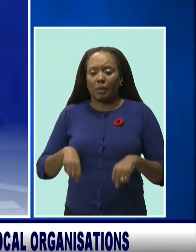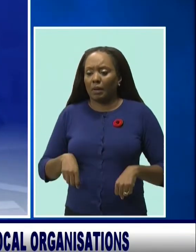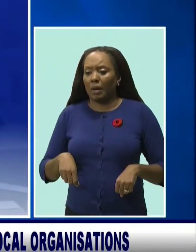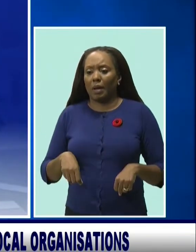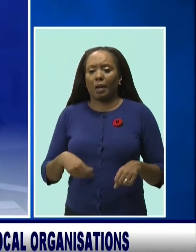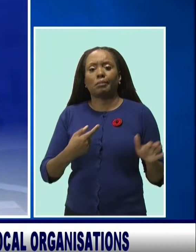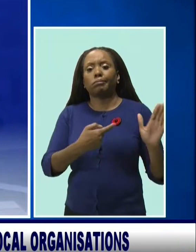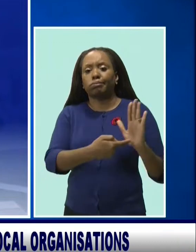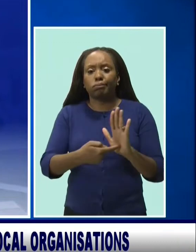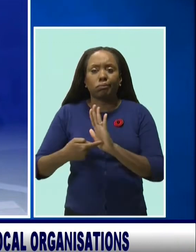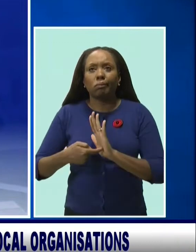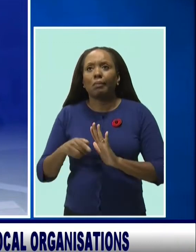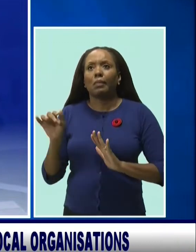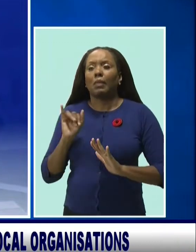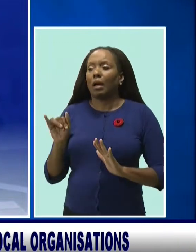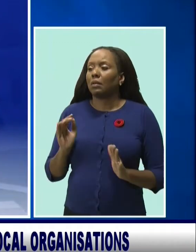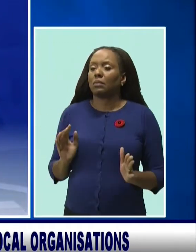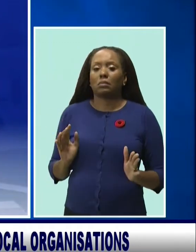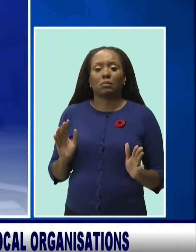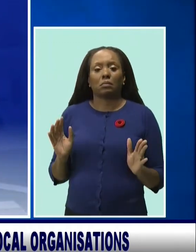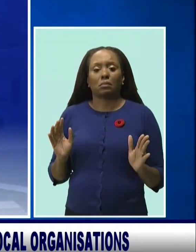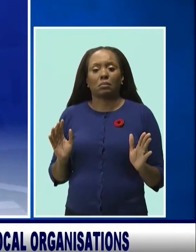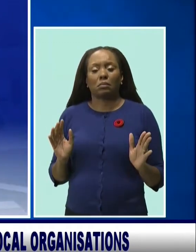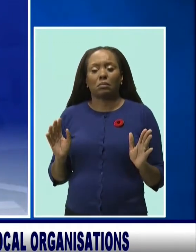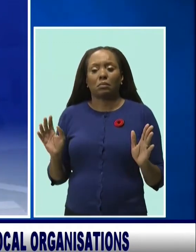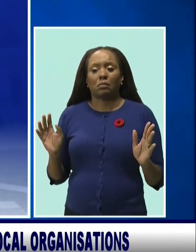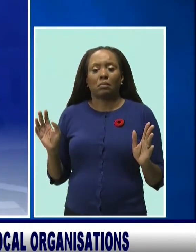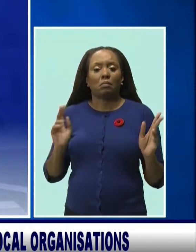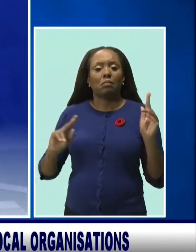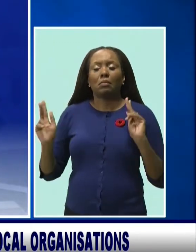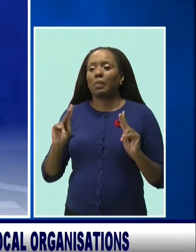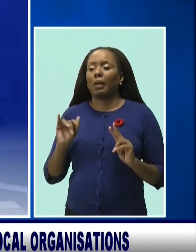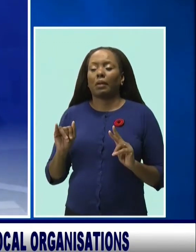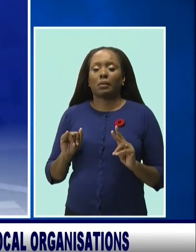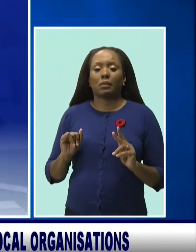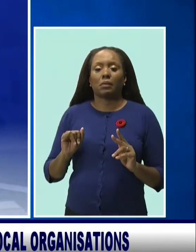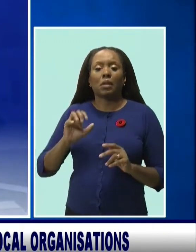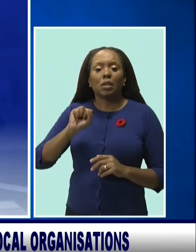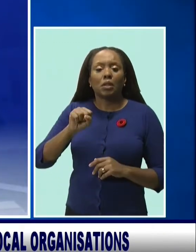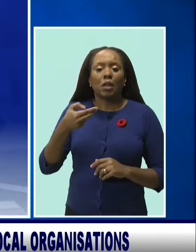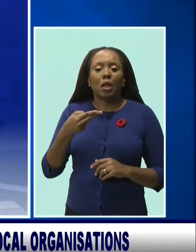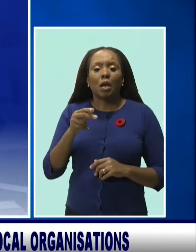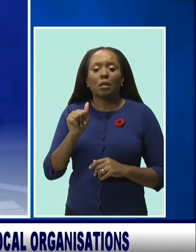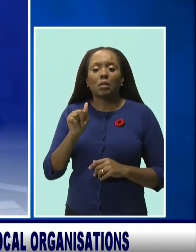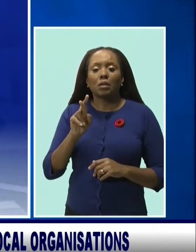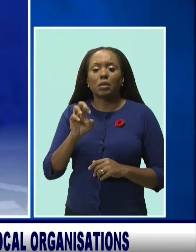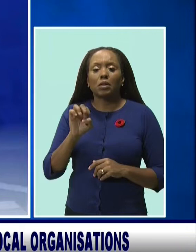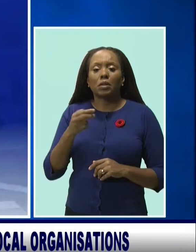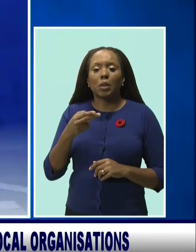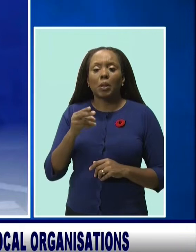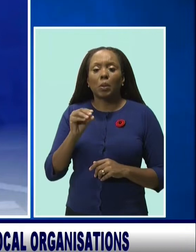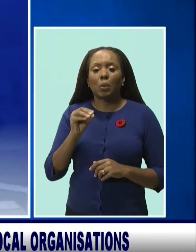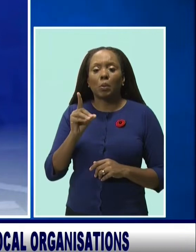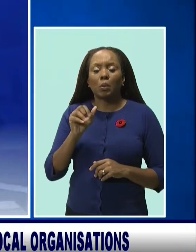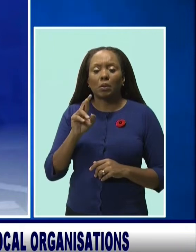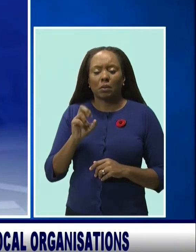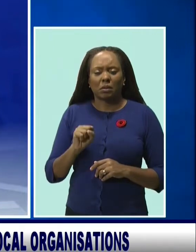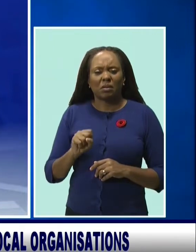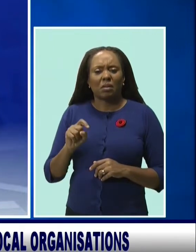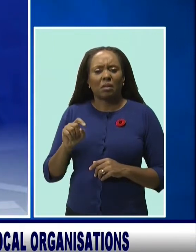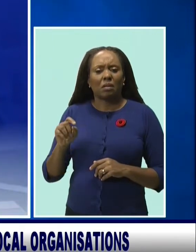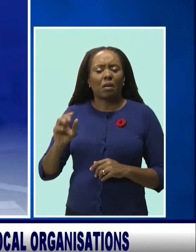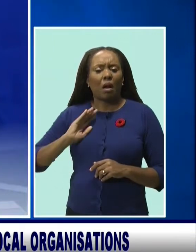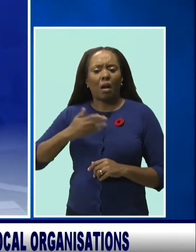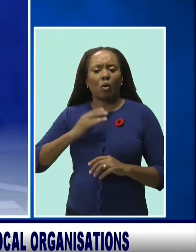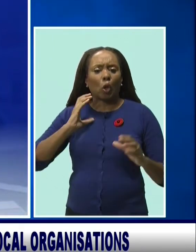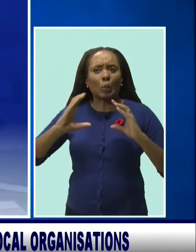us, including and for us who are reporting to shareholders, etc. You have to be open in your communication. We believe that you have to